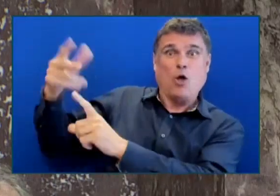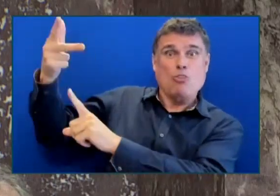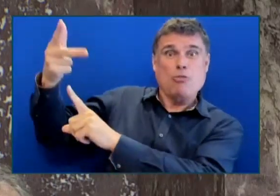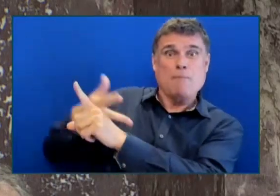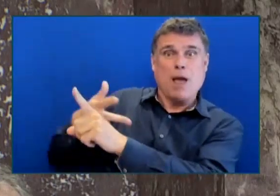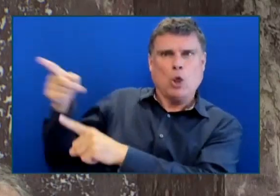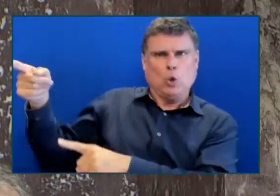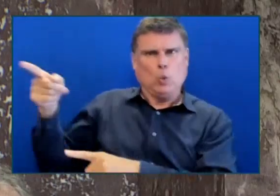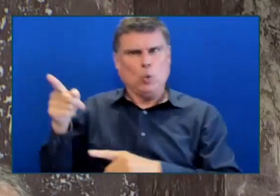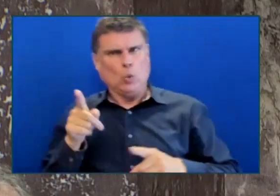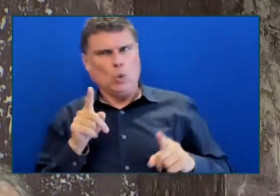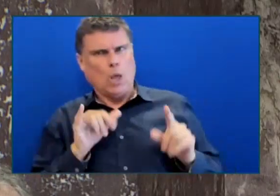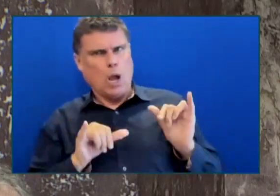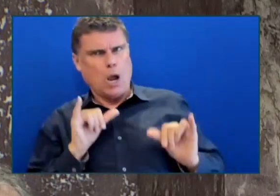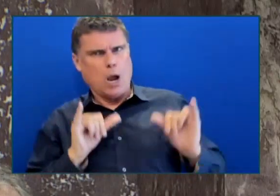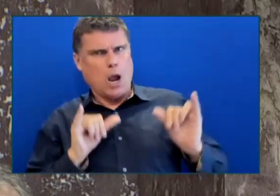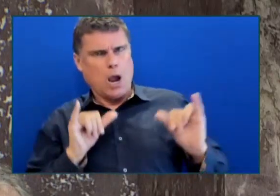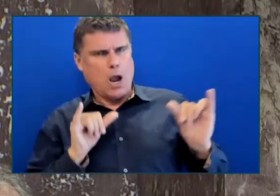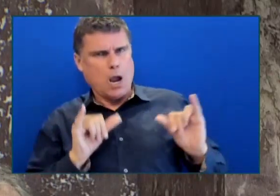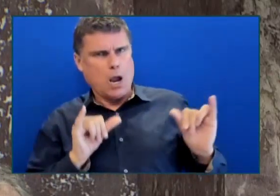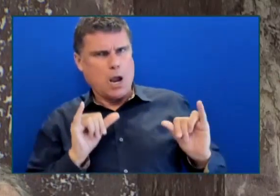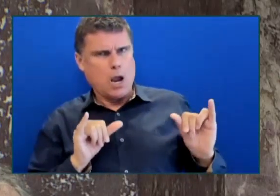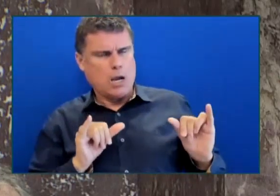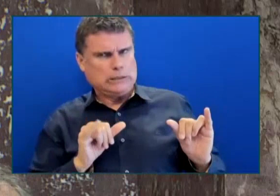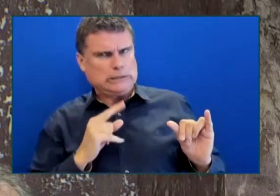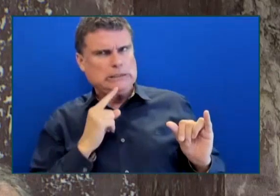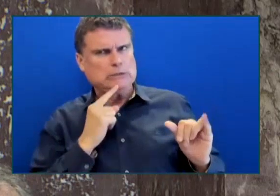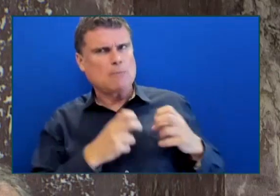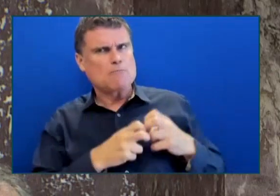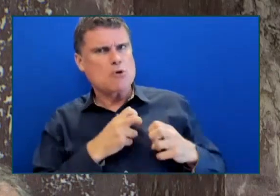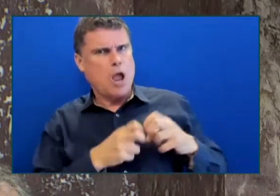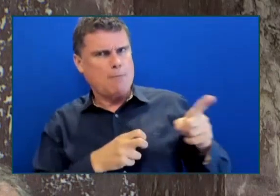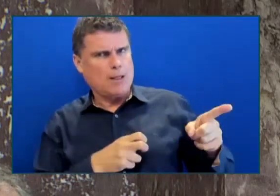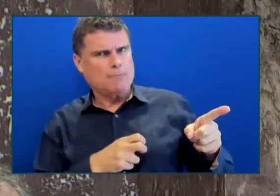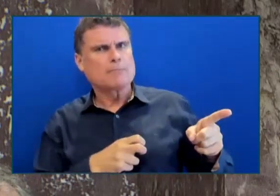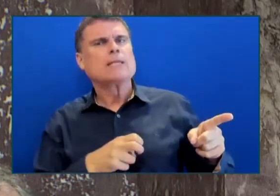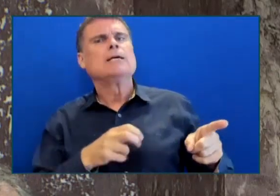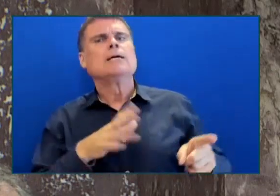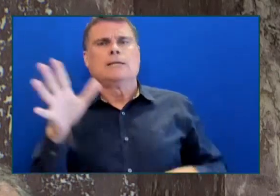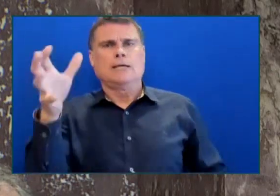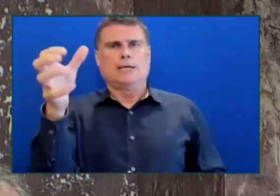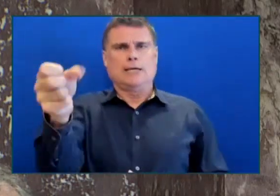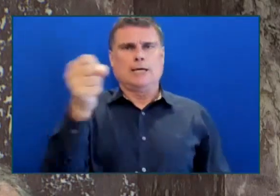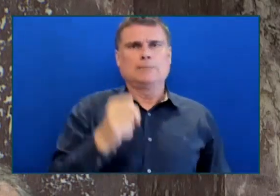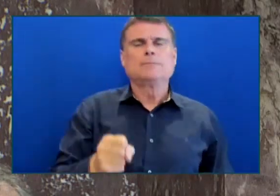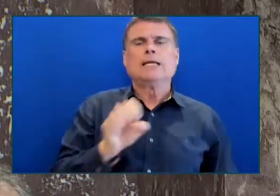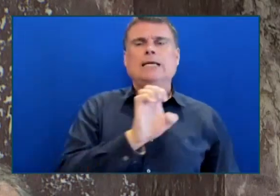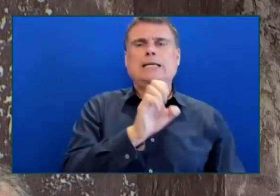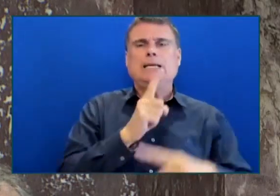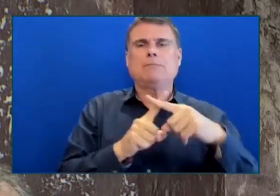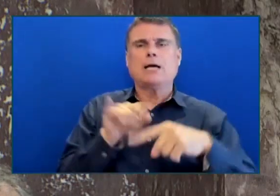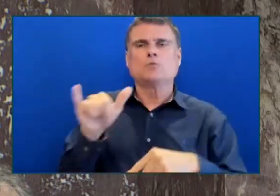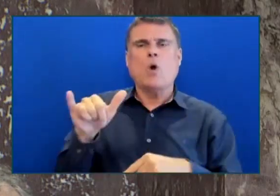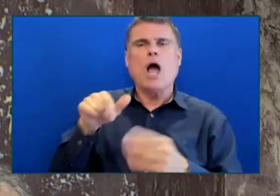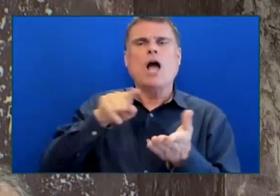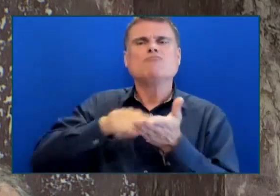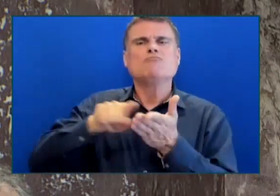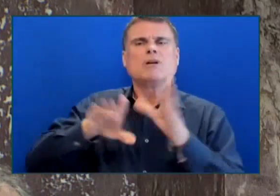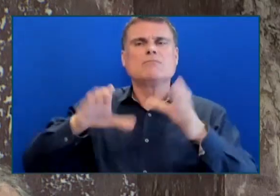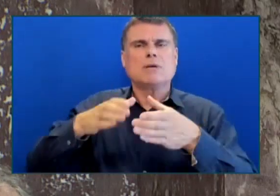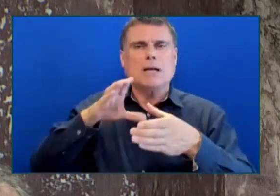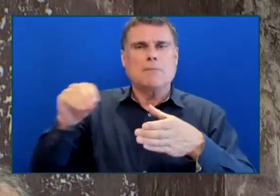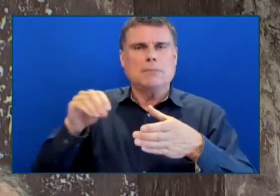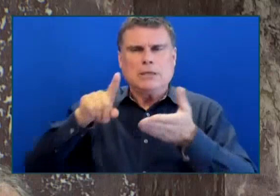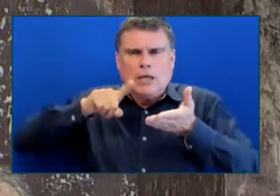He brought in Ernst & Young through the Office Controller General. They did an investigation. They said, wait a minute, there's some